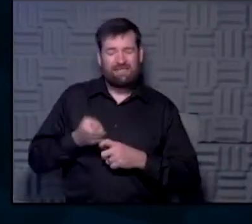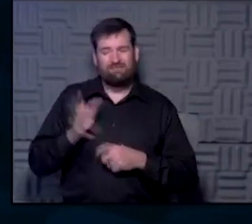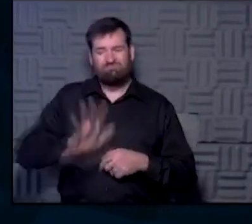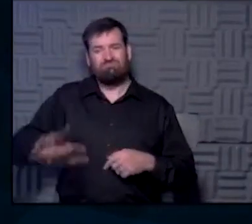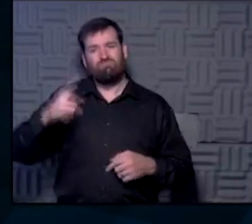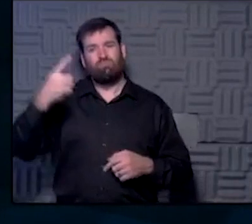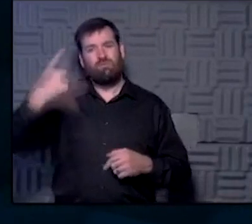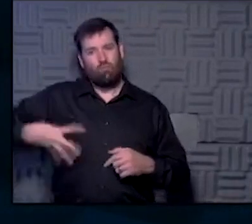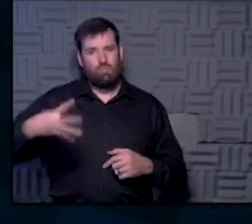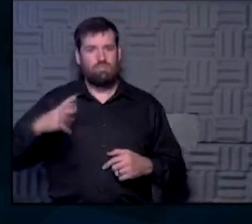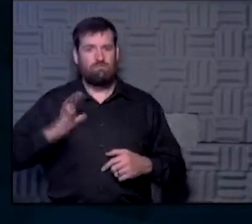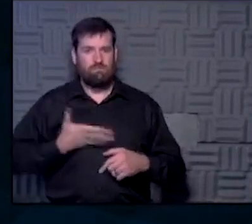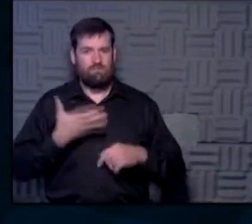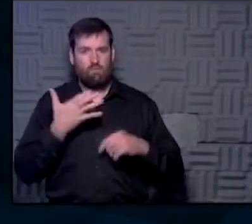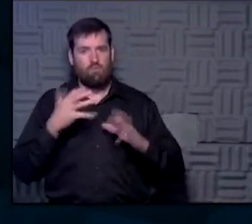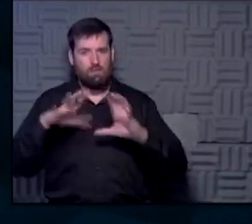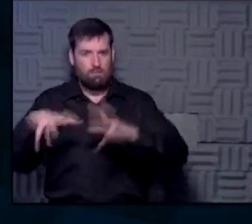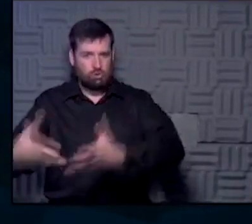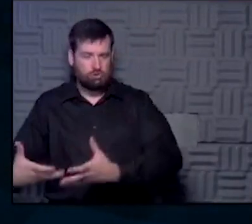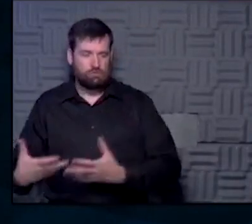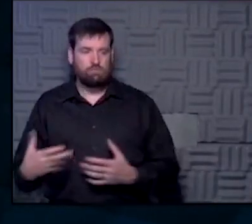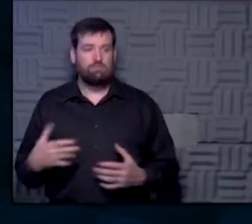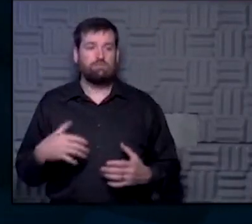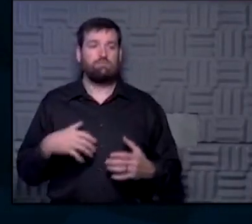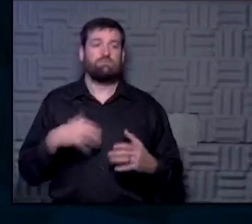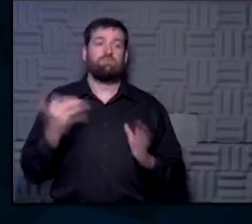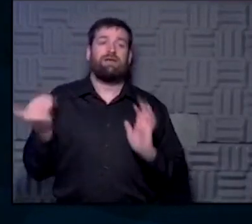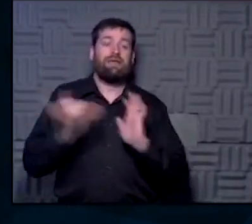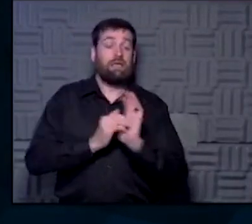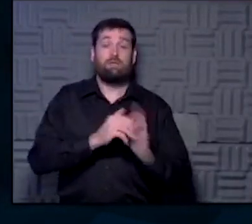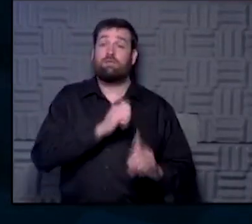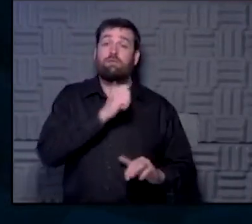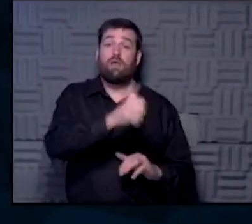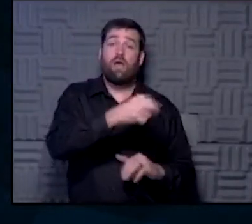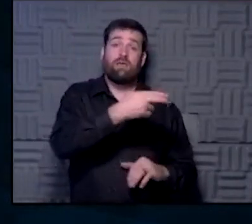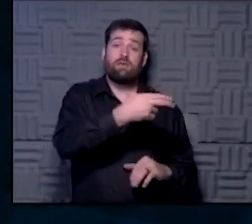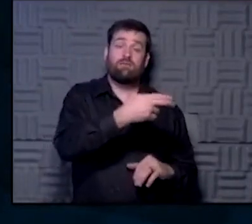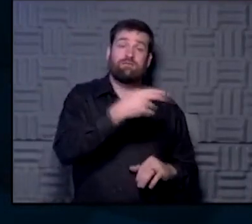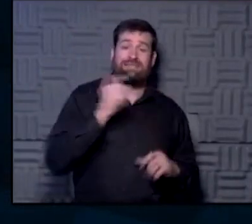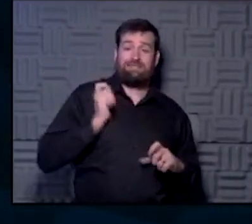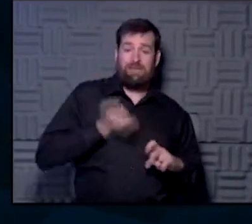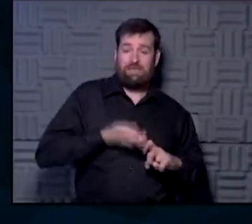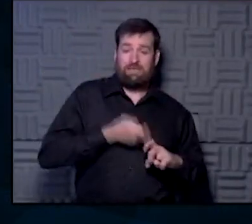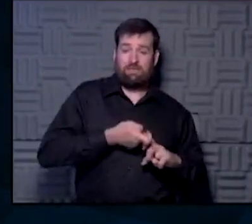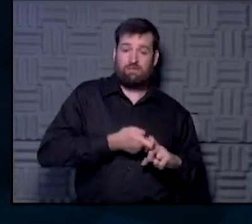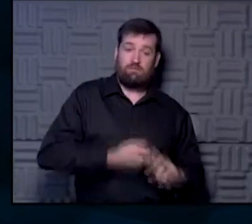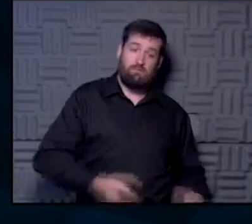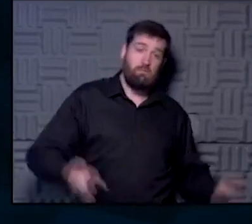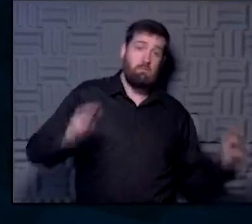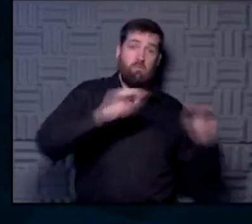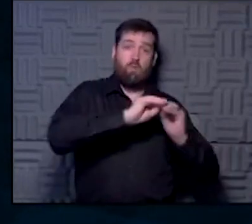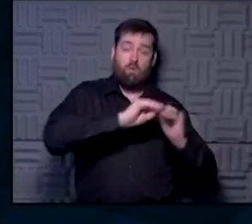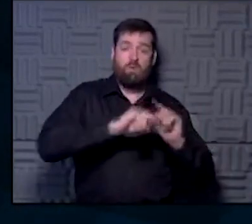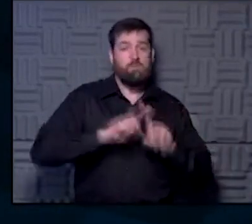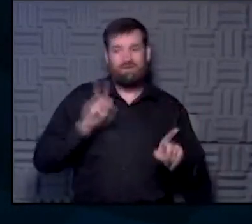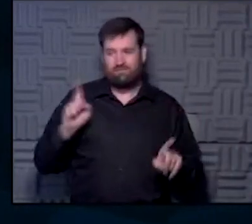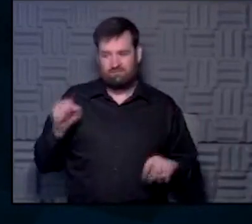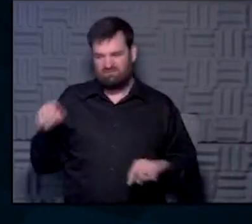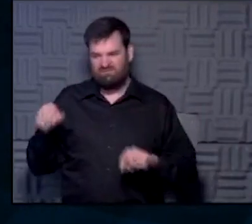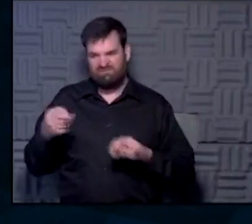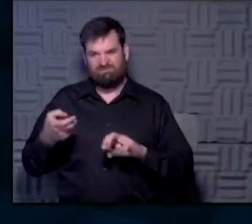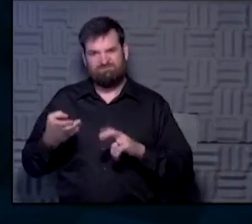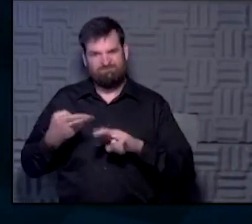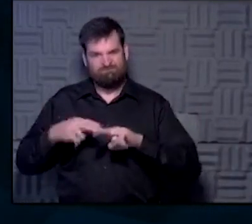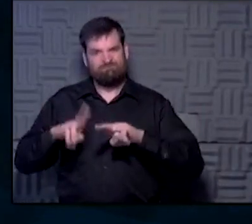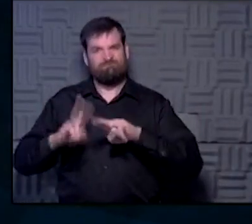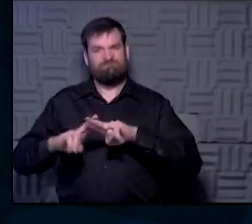of our population in Wyandotte. And when we look at rates, again, the non-Hispanic rate is higher, but the Hispanic rate is really starting to creep